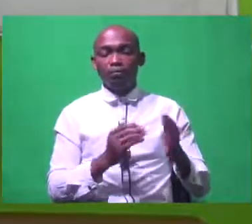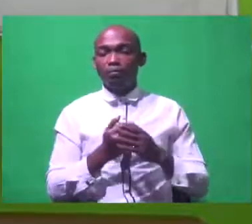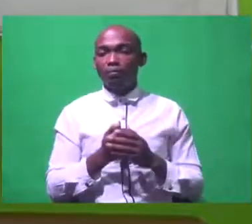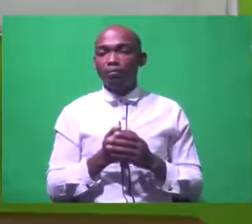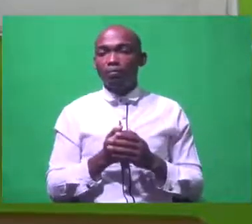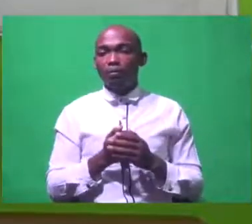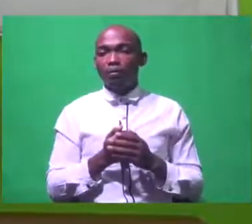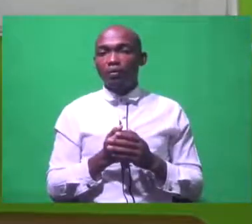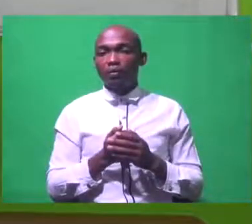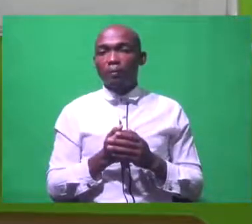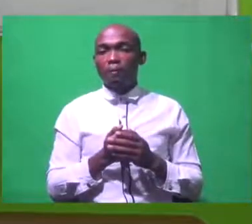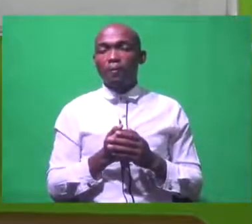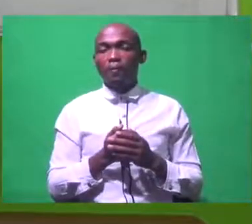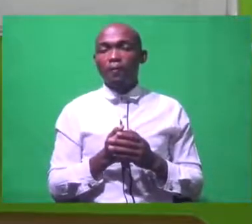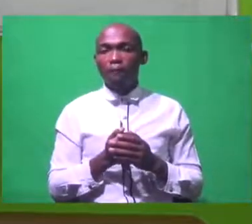Every